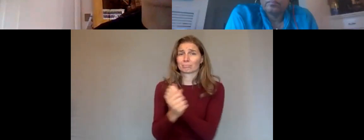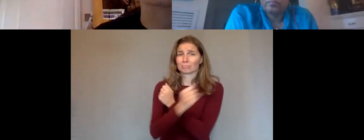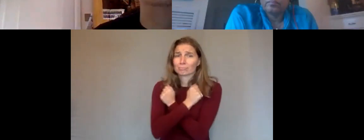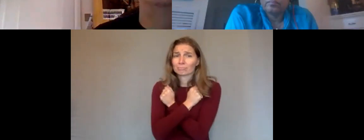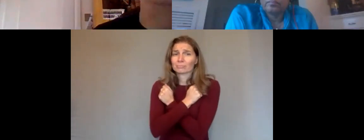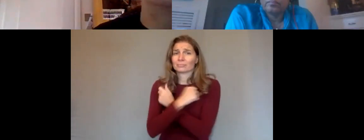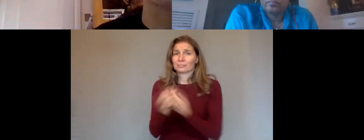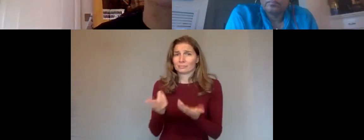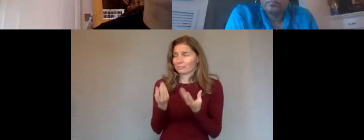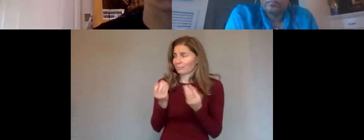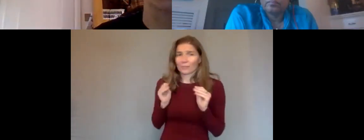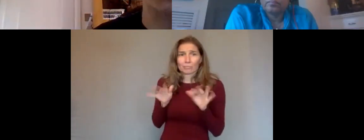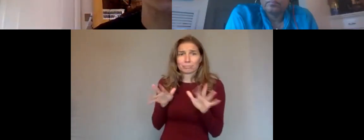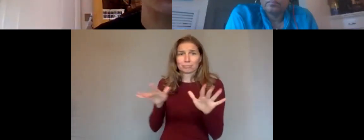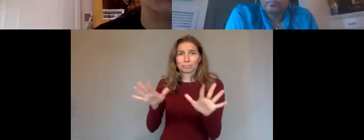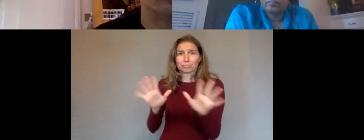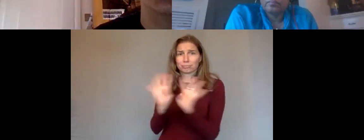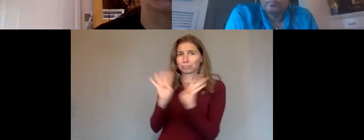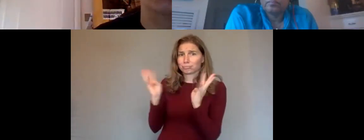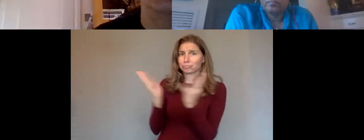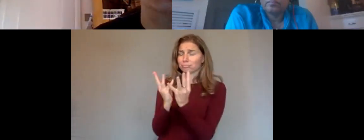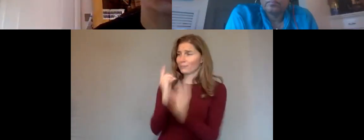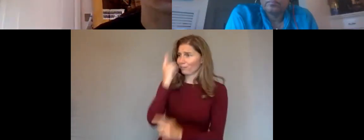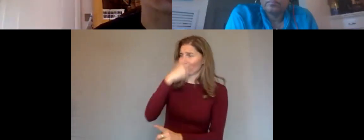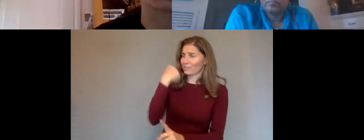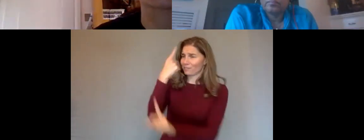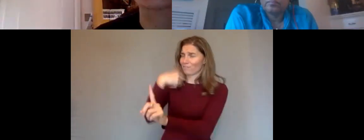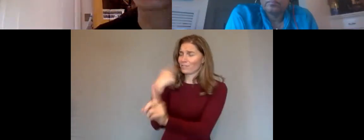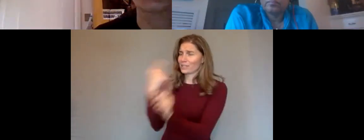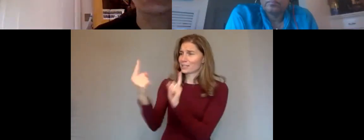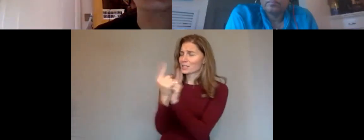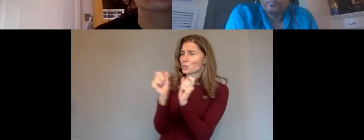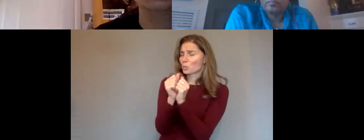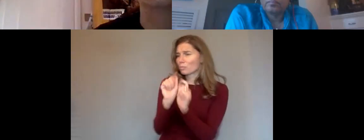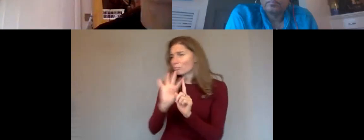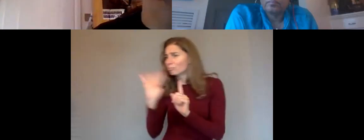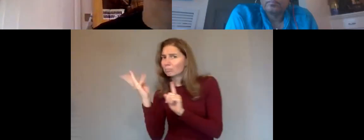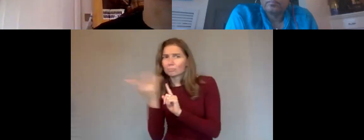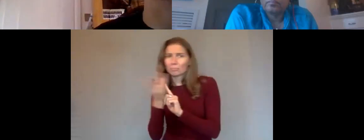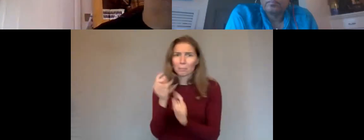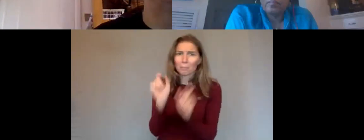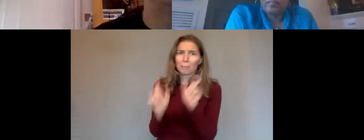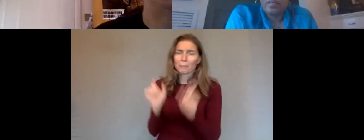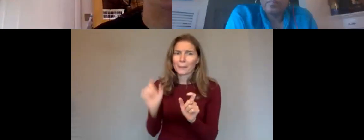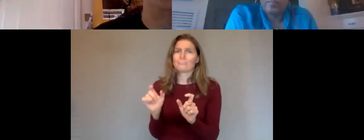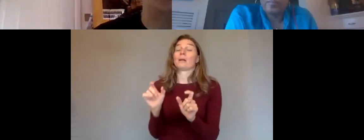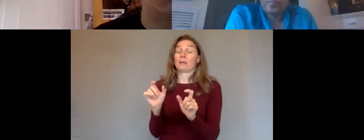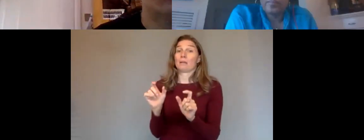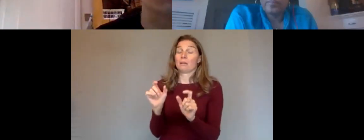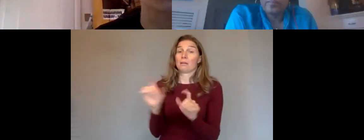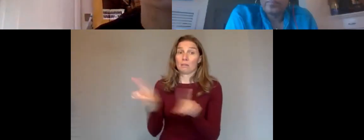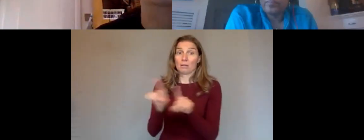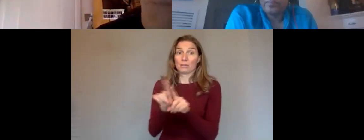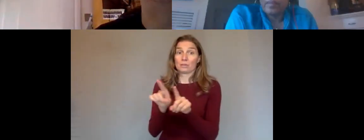humanity, that being face to face with someone or with other people, what that brings. Yeah.